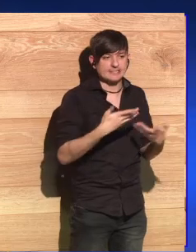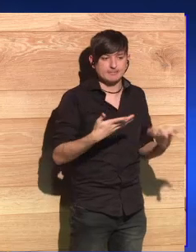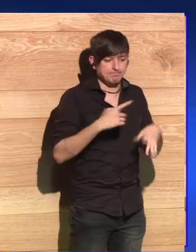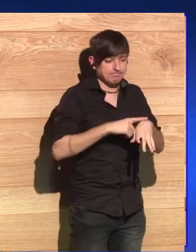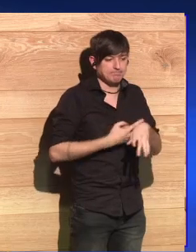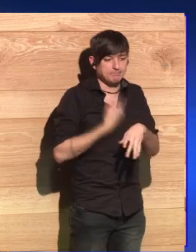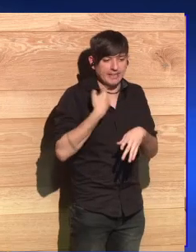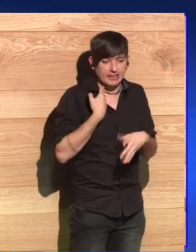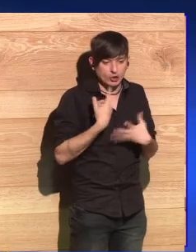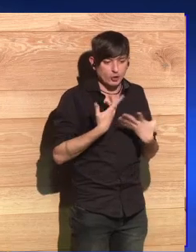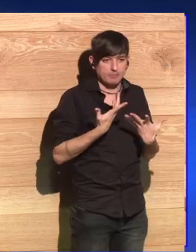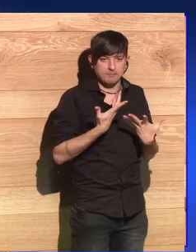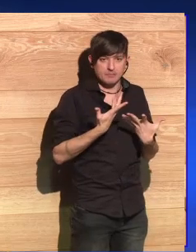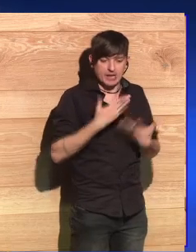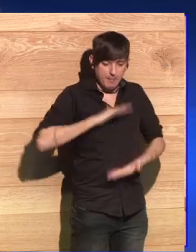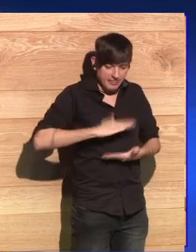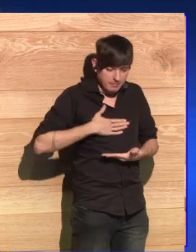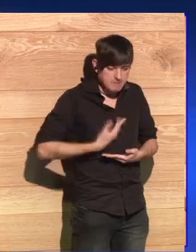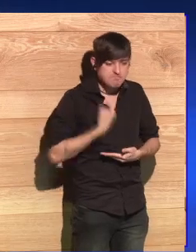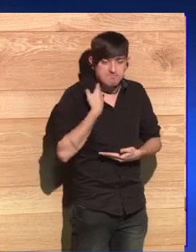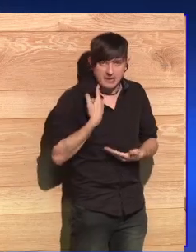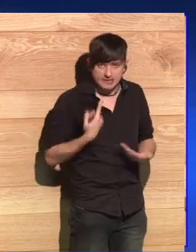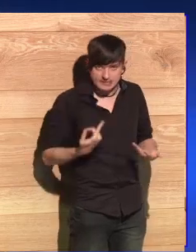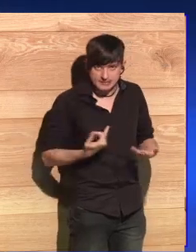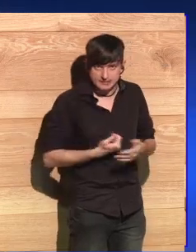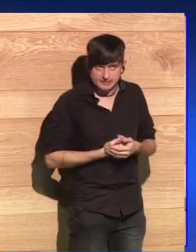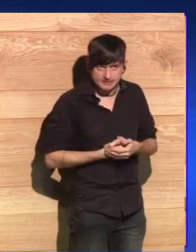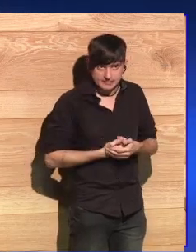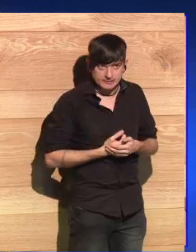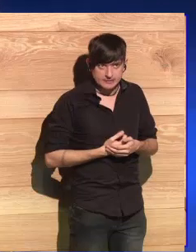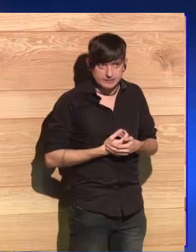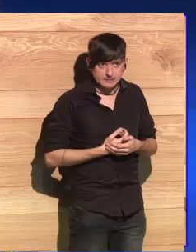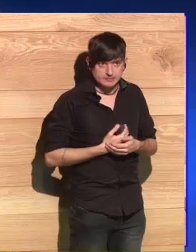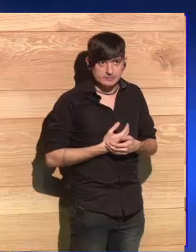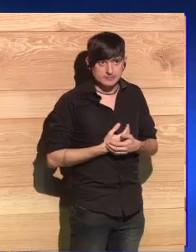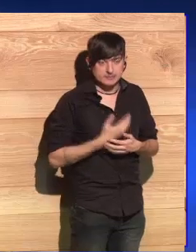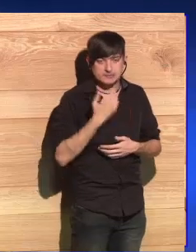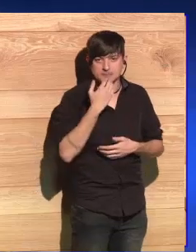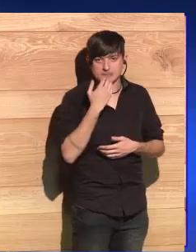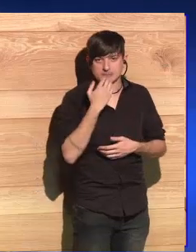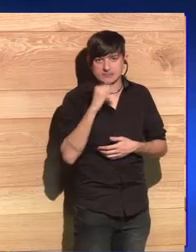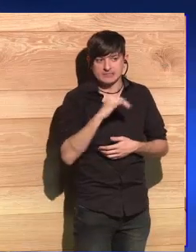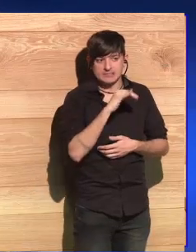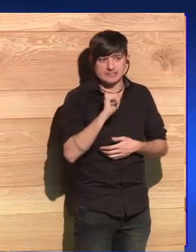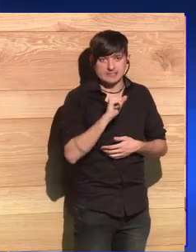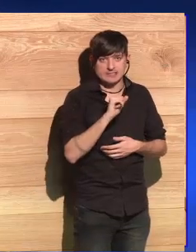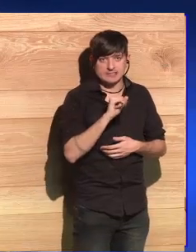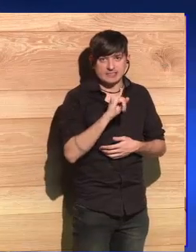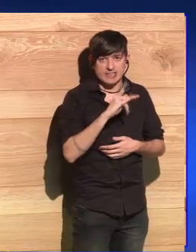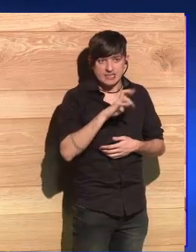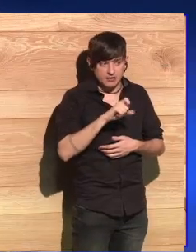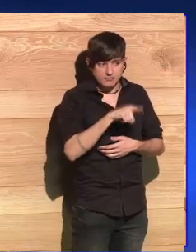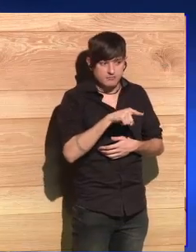Jay McInerney wasn't standing in the bathrooms passing packets of cocaine to someone and taking